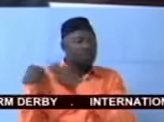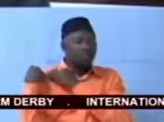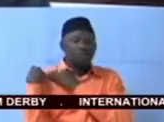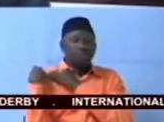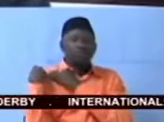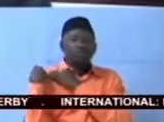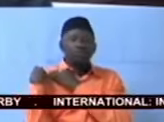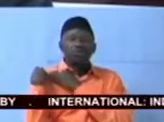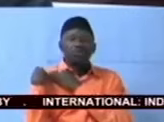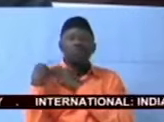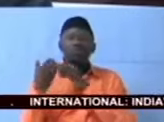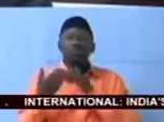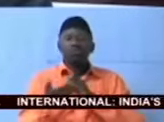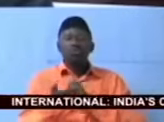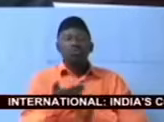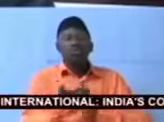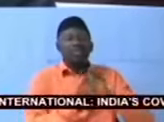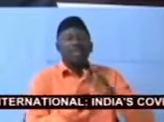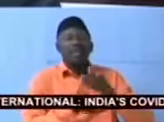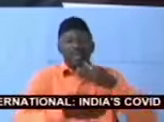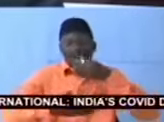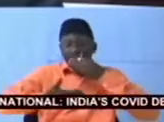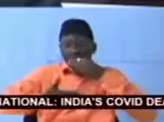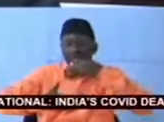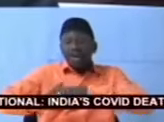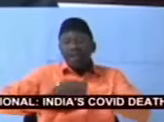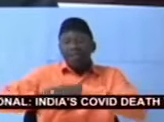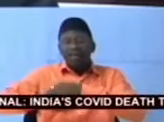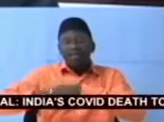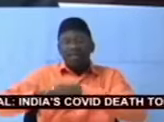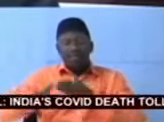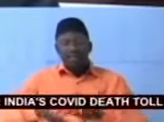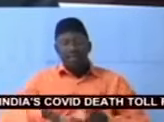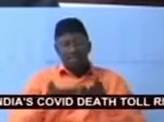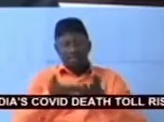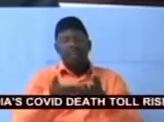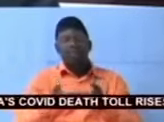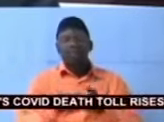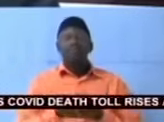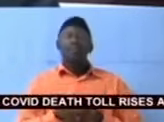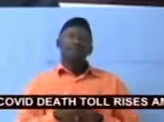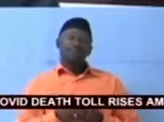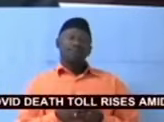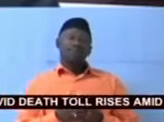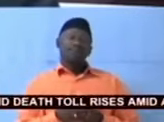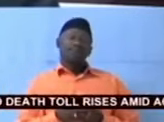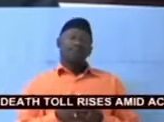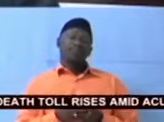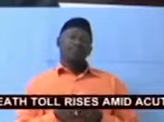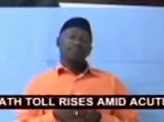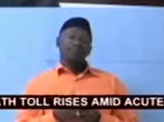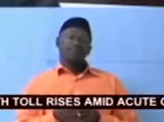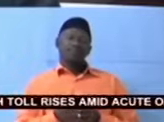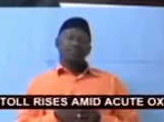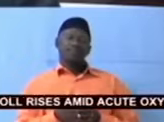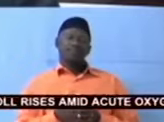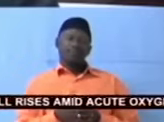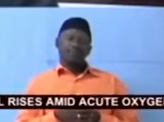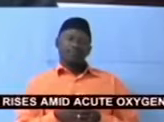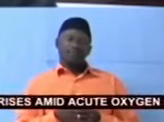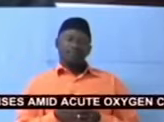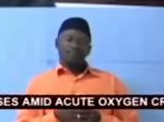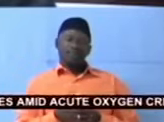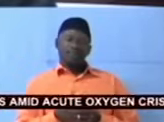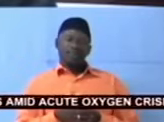to magistrates. Mom nak mom lañu sas nak lu aju ci walu ni muy jëlé file diko jox nak kenn di sas ci ñun magistrate yi. And